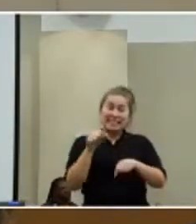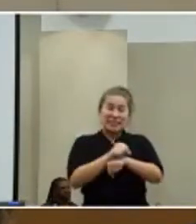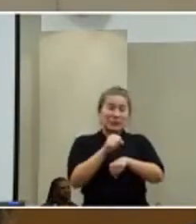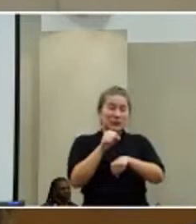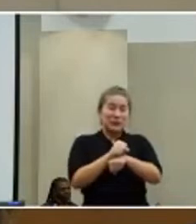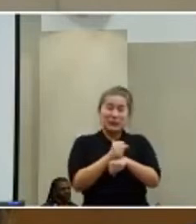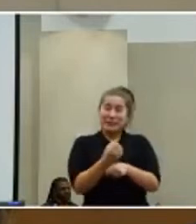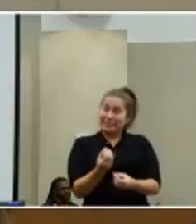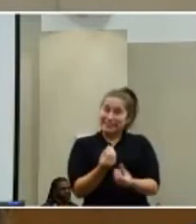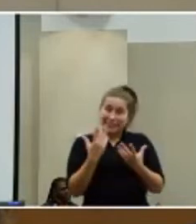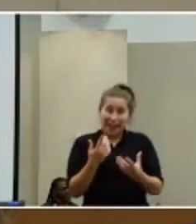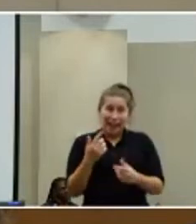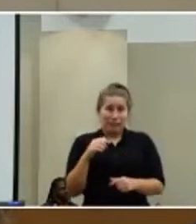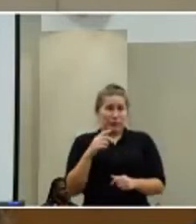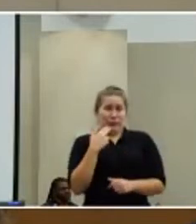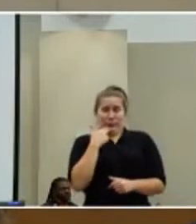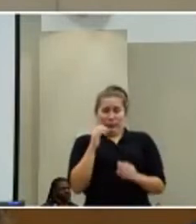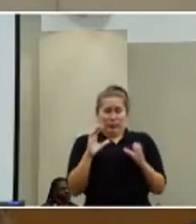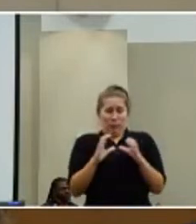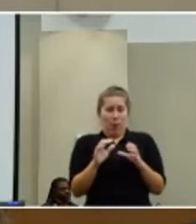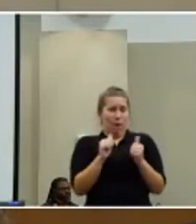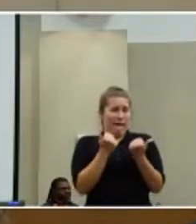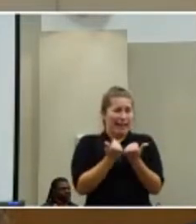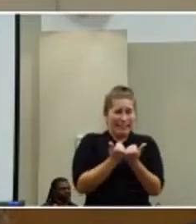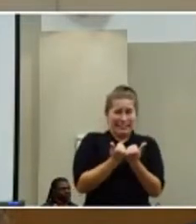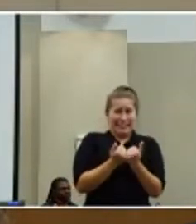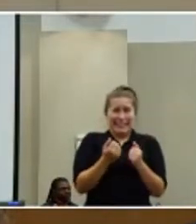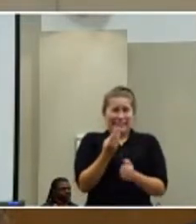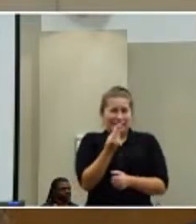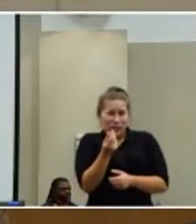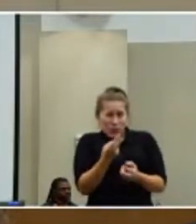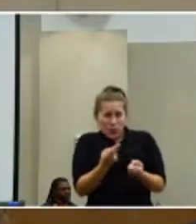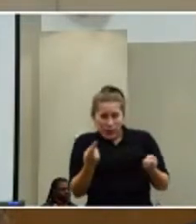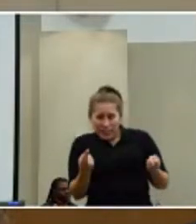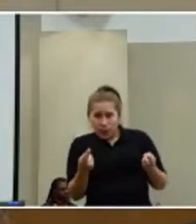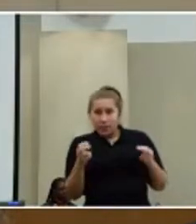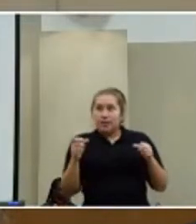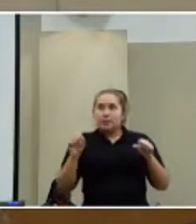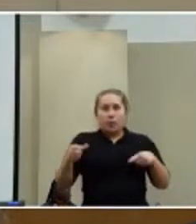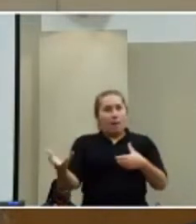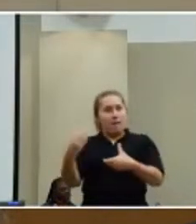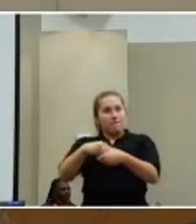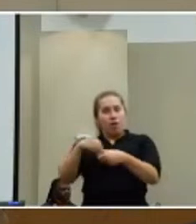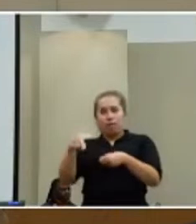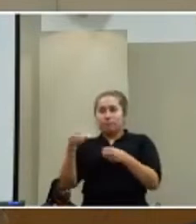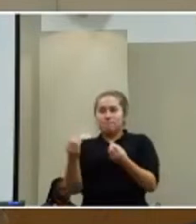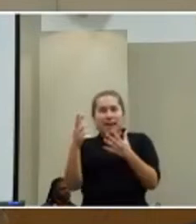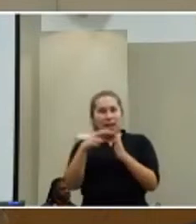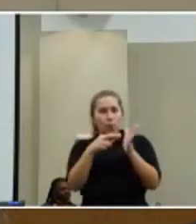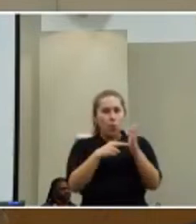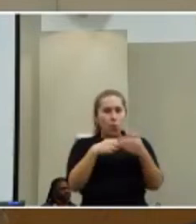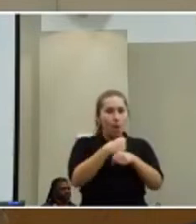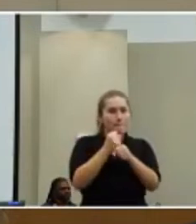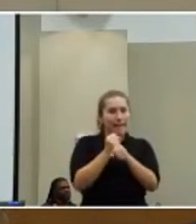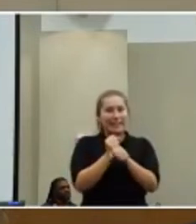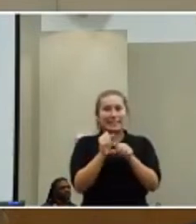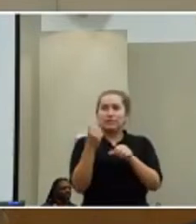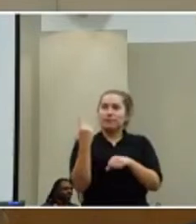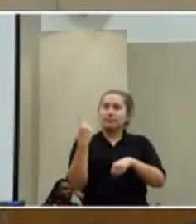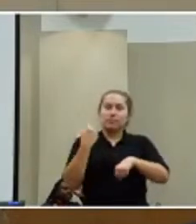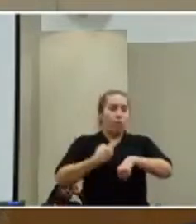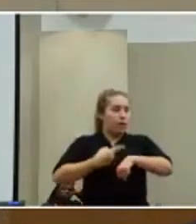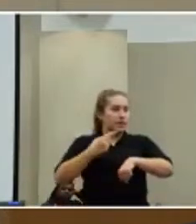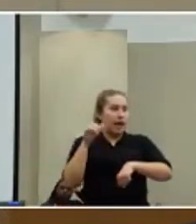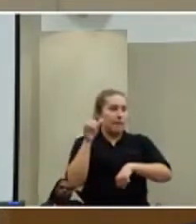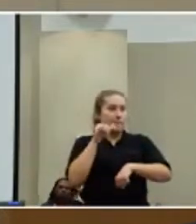an agency of our size and resources to be involved in this many rulemakings actively at one time,